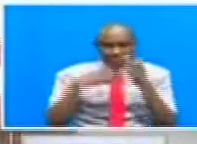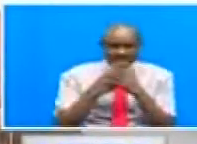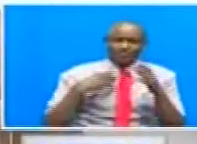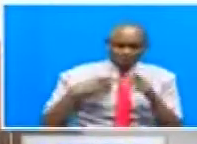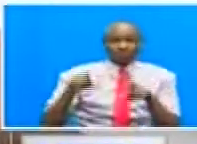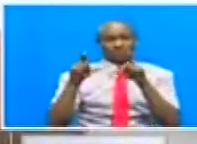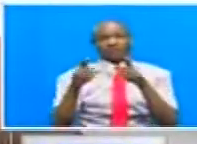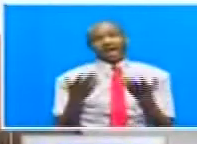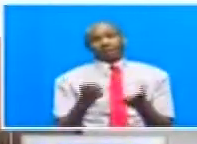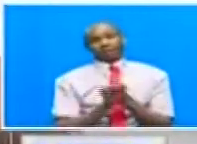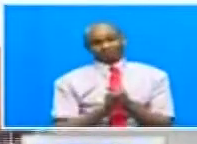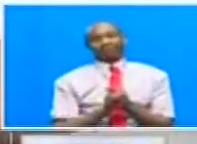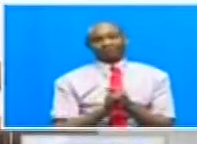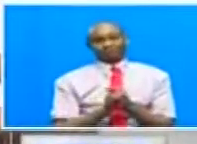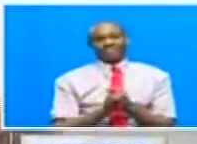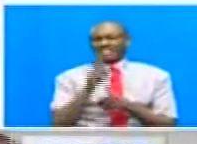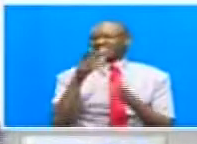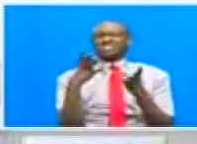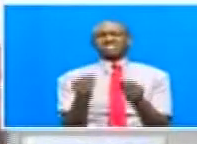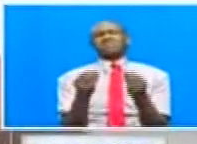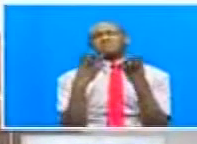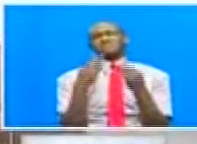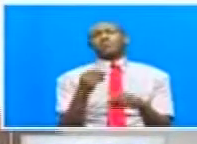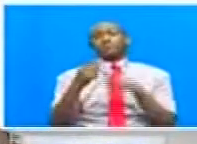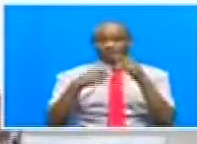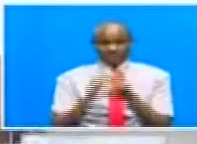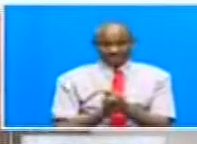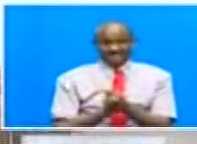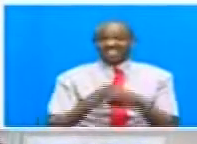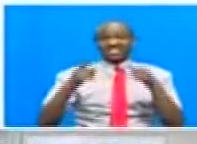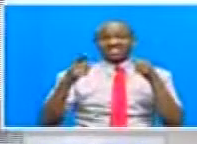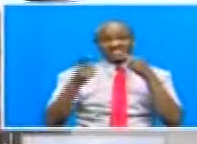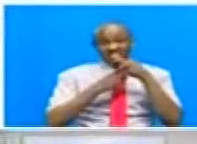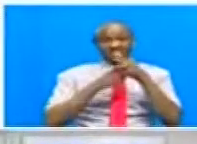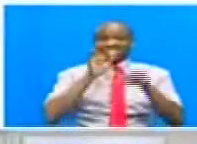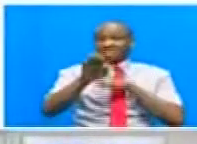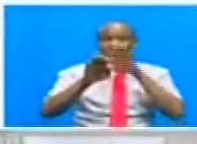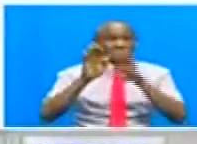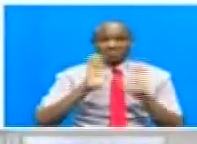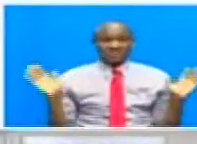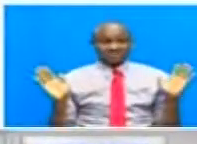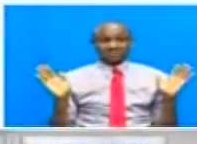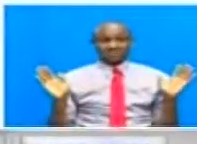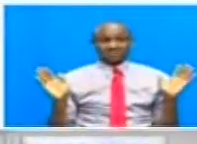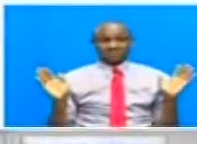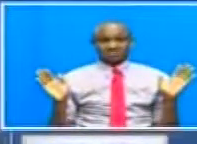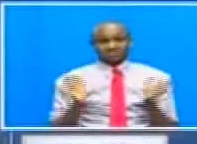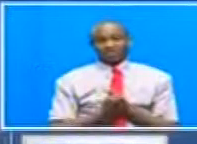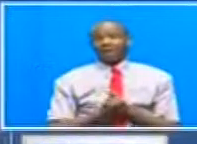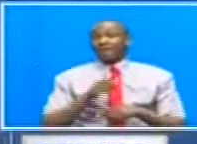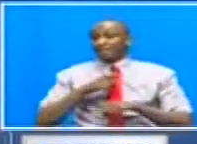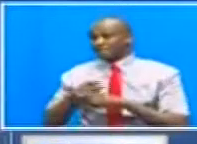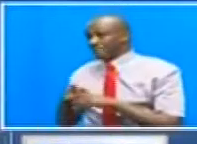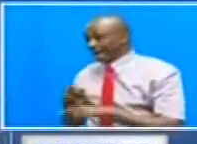it's a very, I guess, a very simple process. It's not 600 steps, not even 60 steps, it's just six. It's just six steps. But the